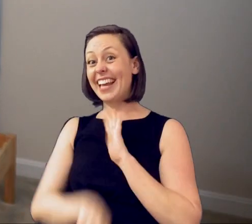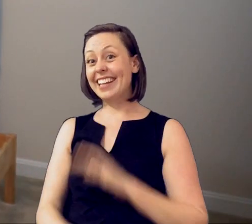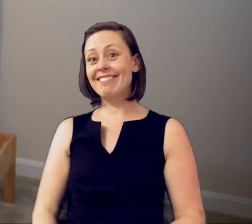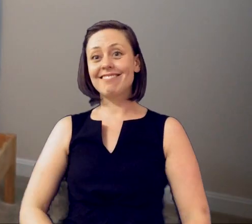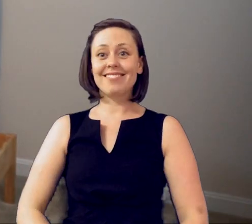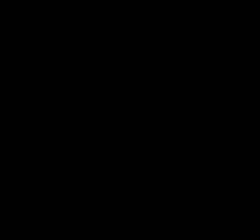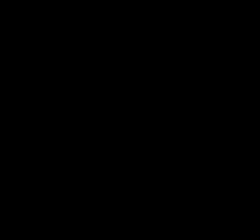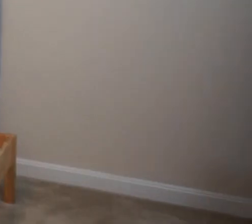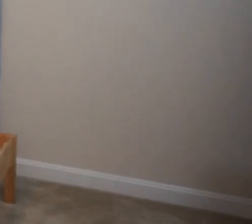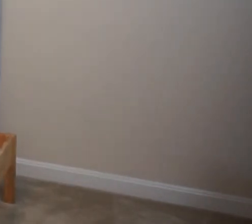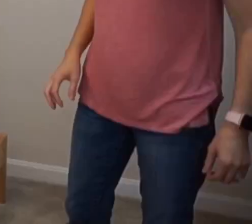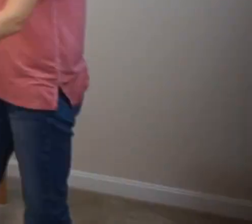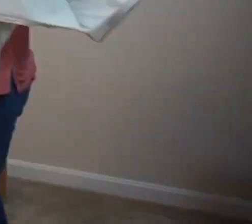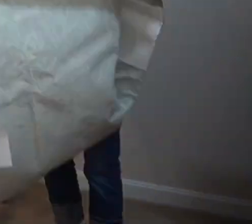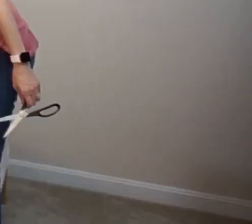in.